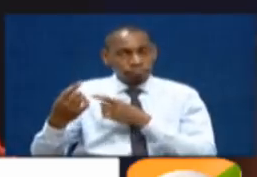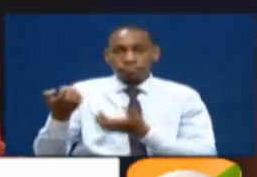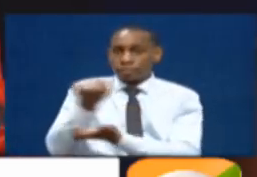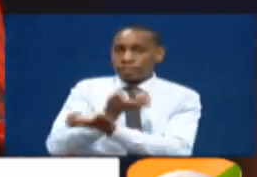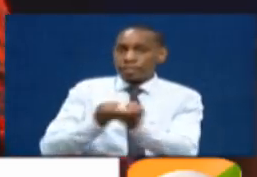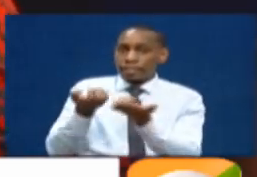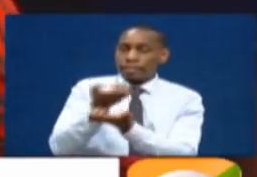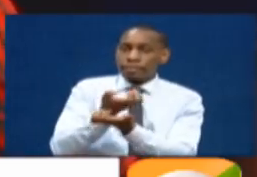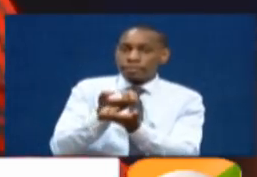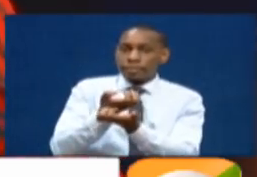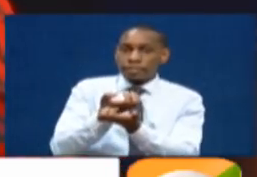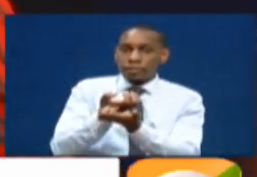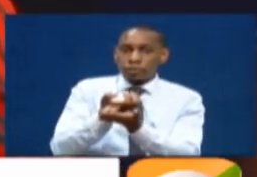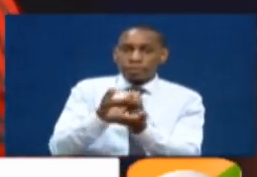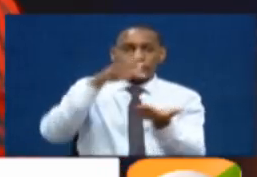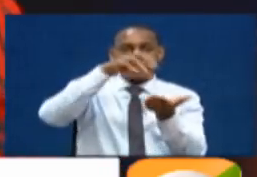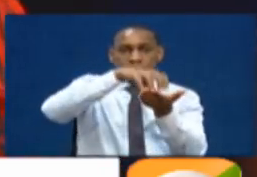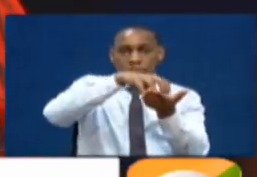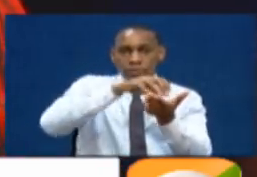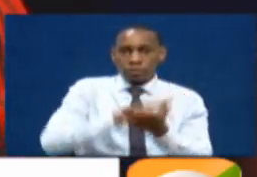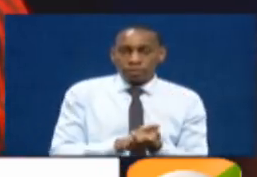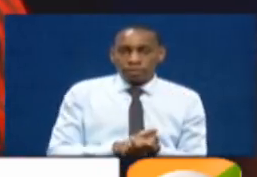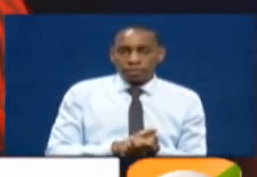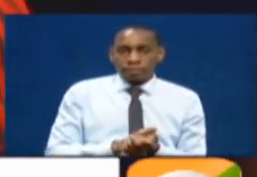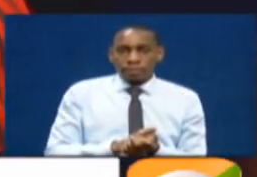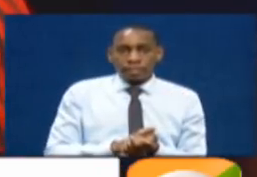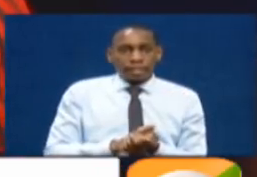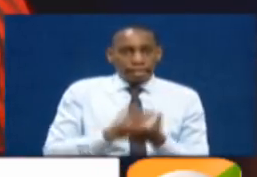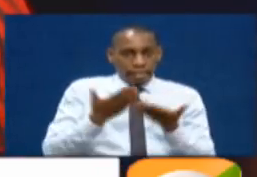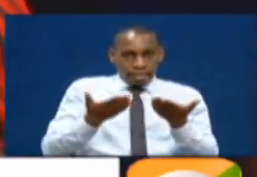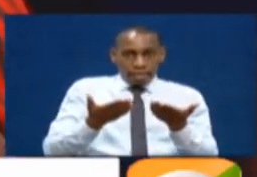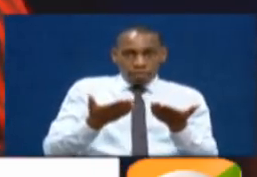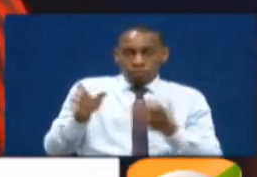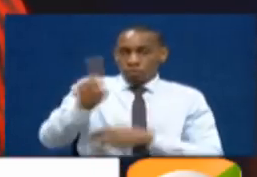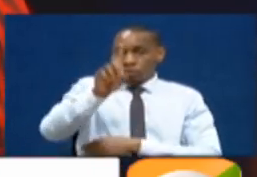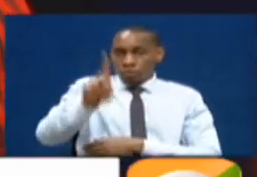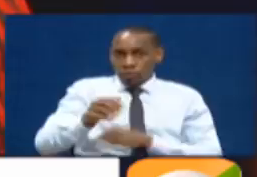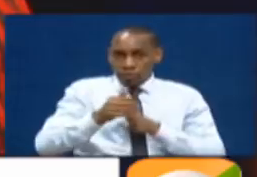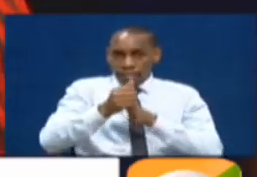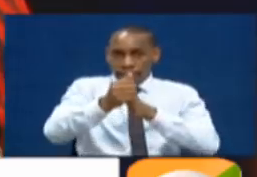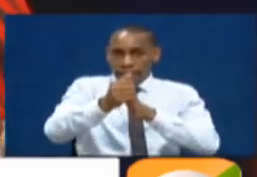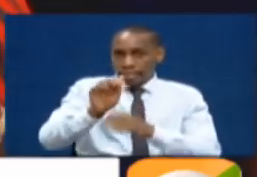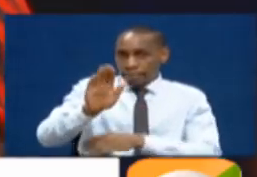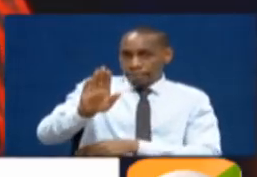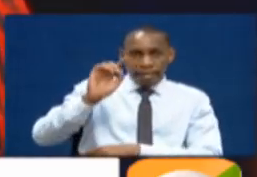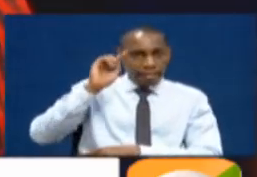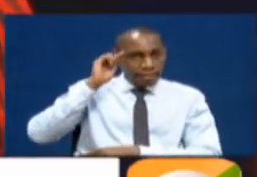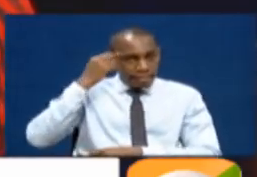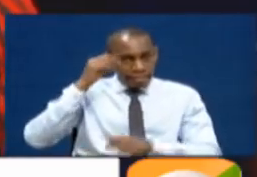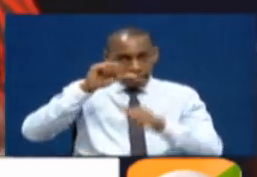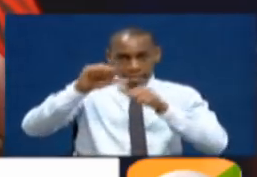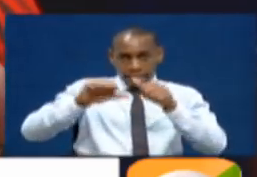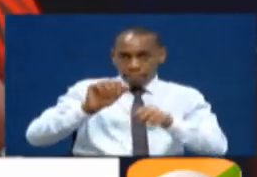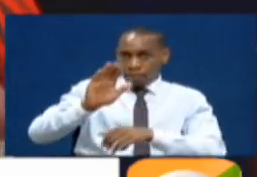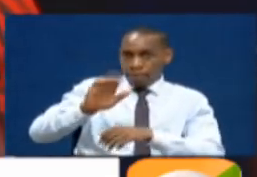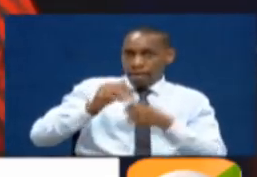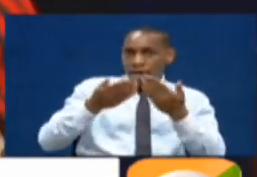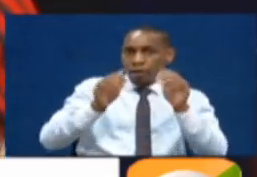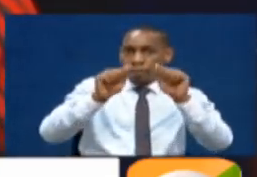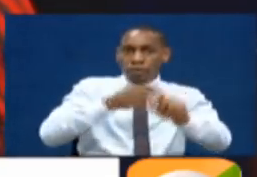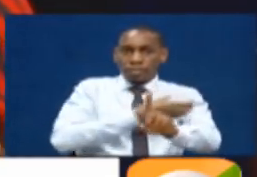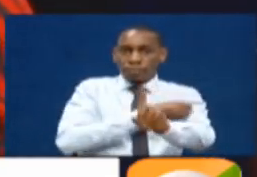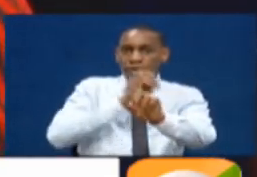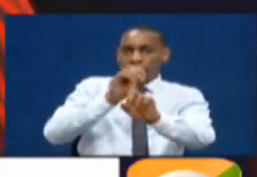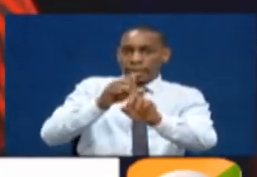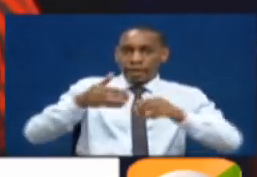economic equilibrium. So what then is your leadership thinking around that? How do we empower the